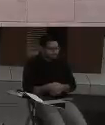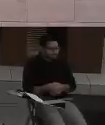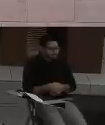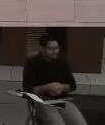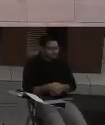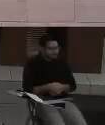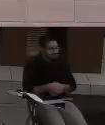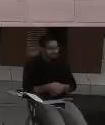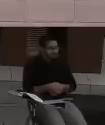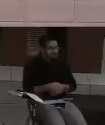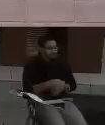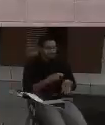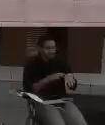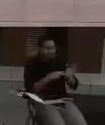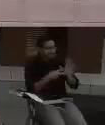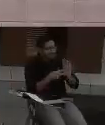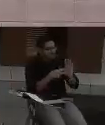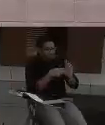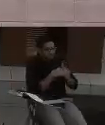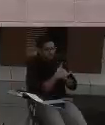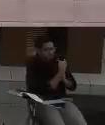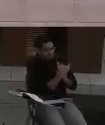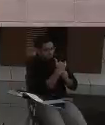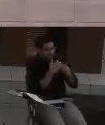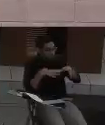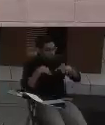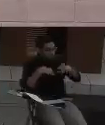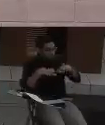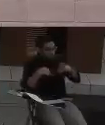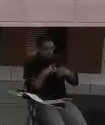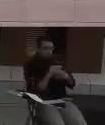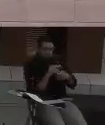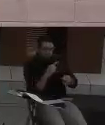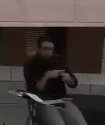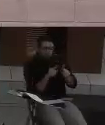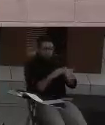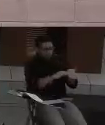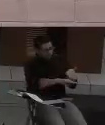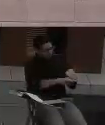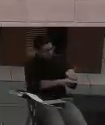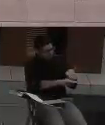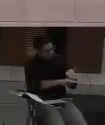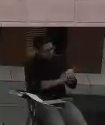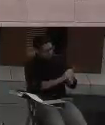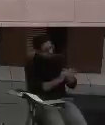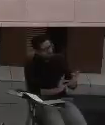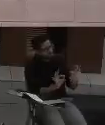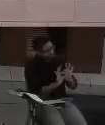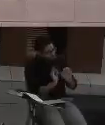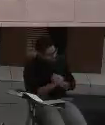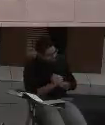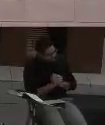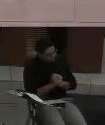means becoming a person with soul force. This difficult portion of the Sermon on the Mount